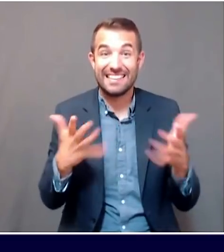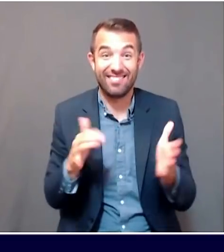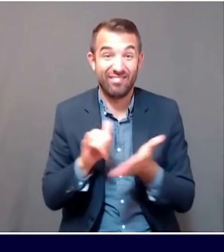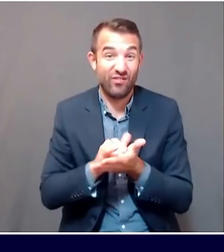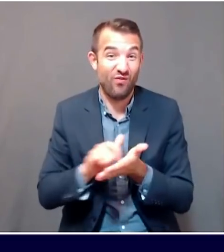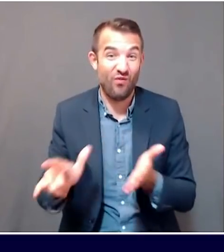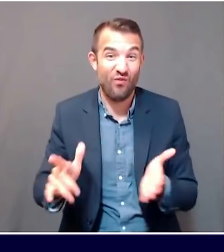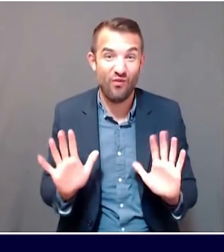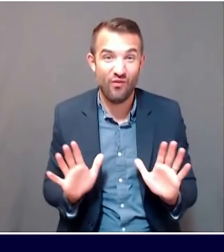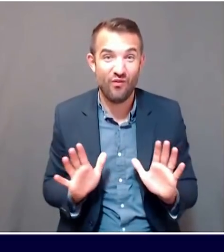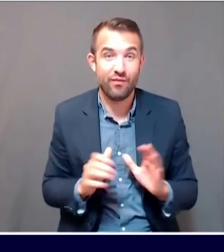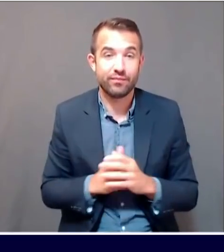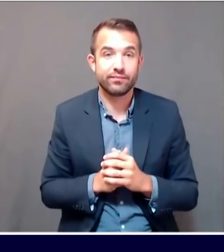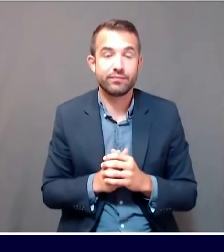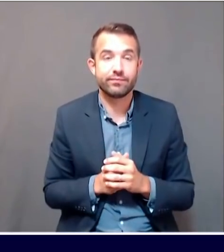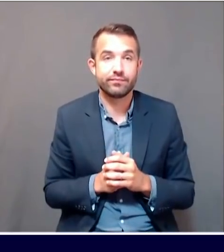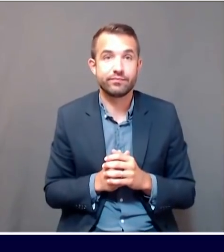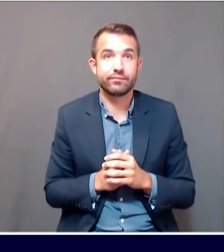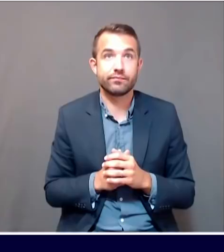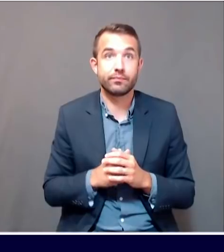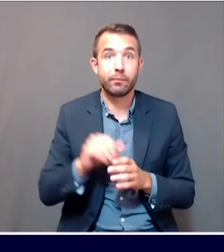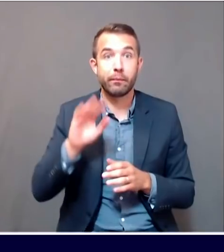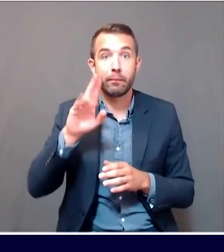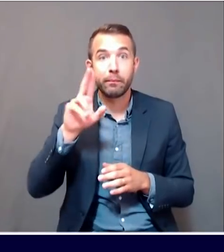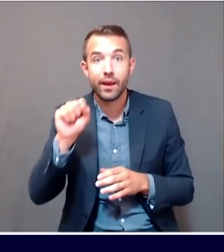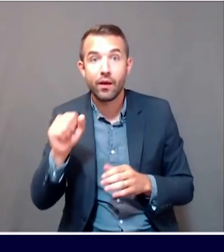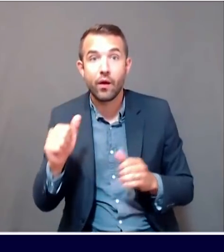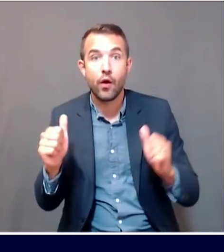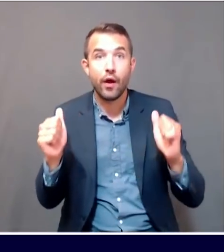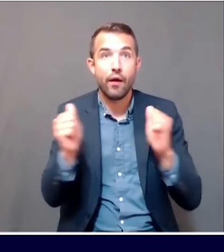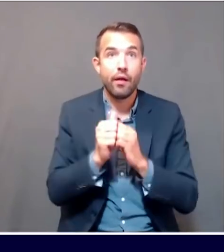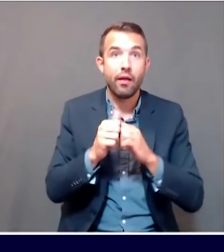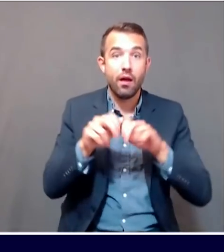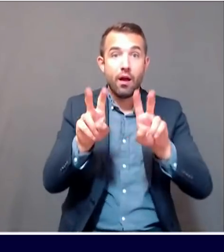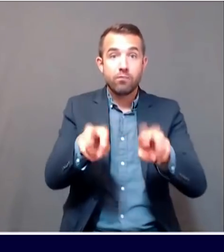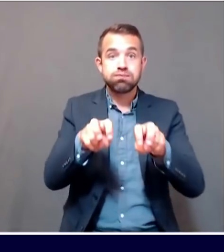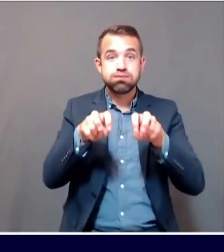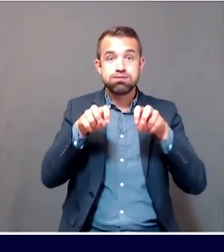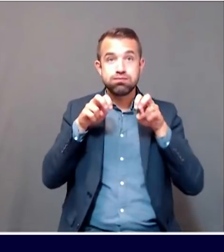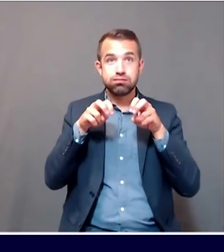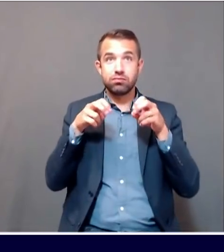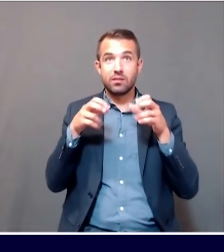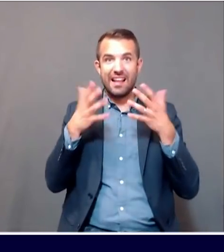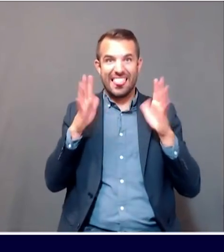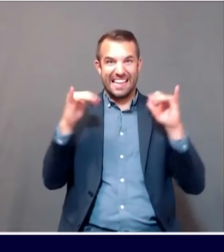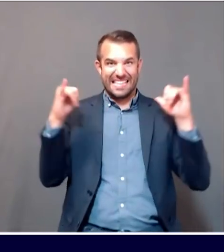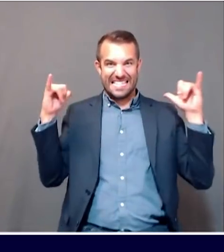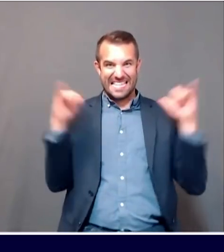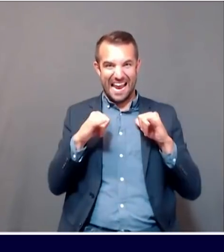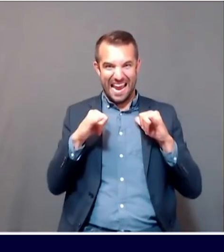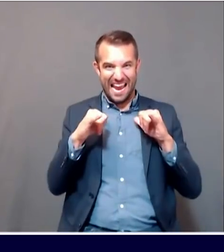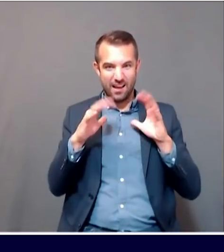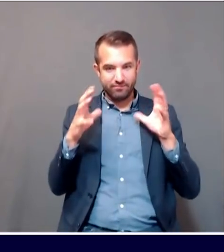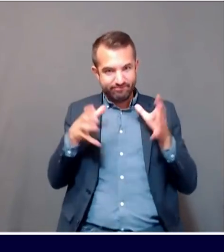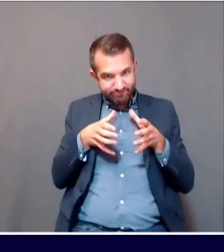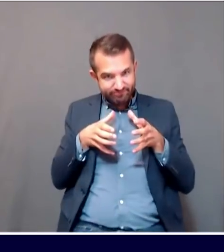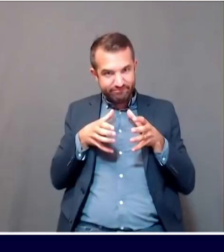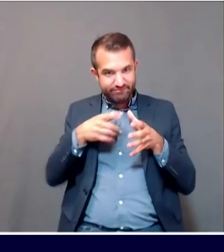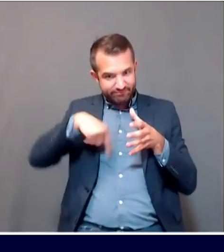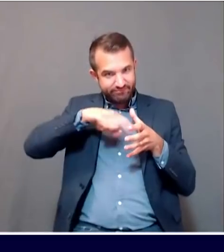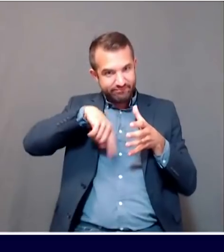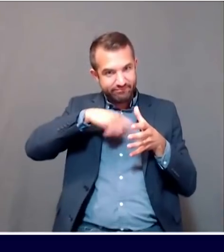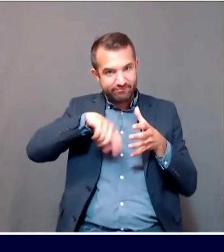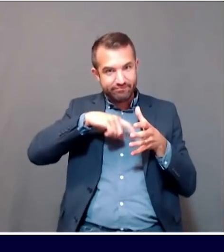traveling companions that you took the bus in with. But the essence of quarantine is not interacting with anybody